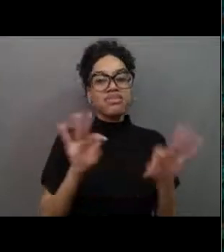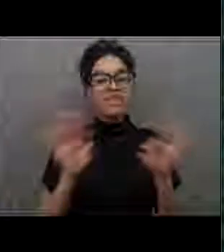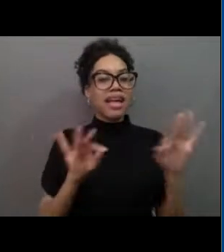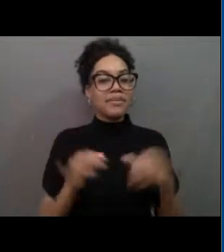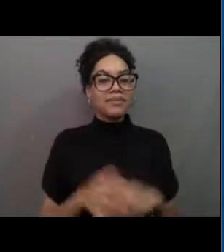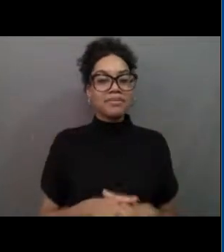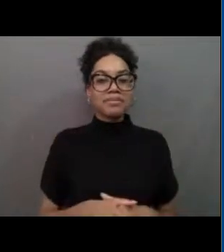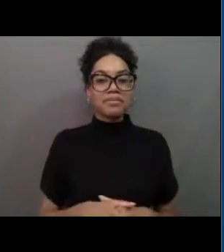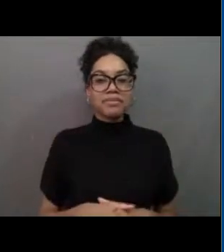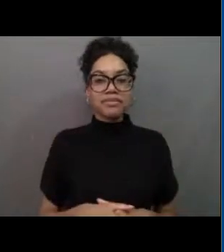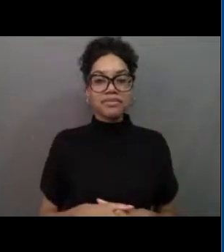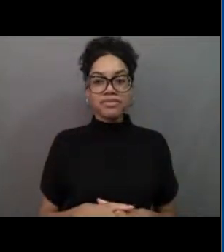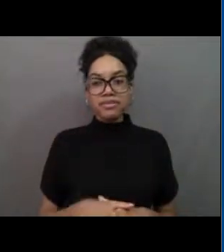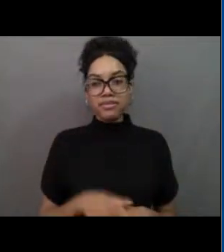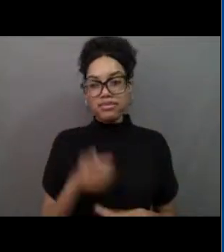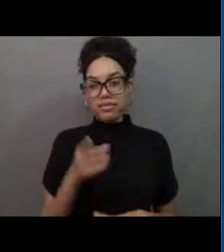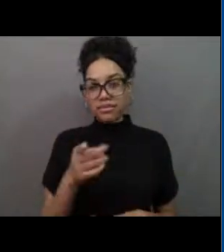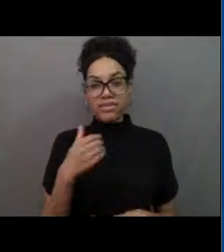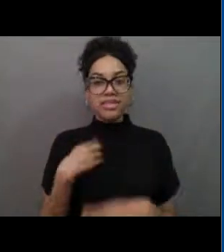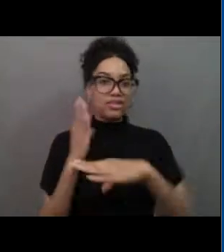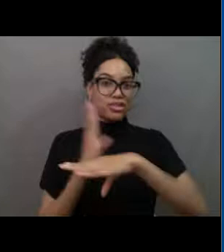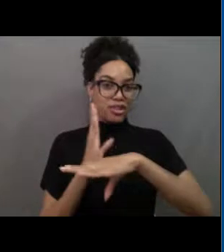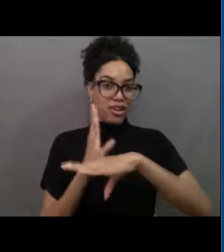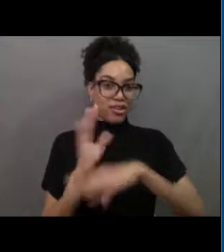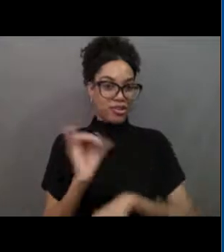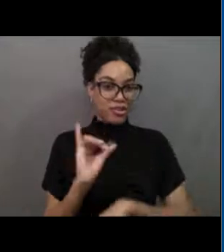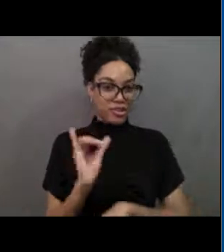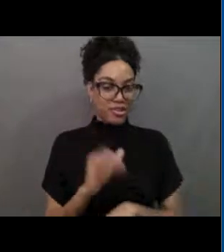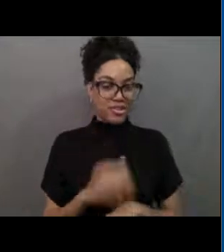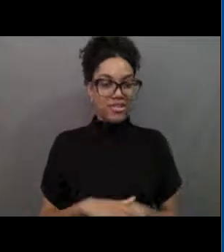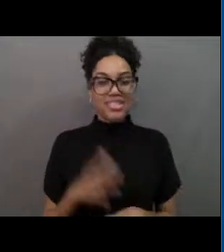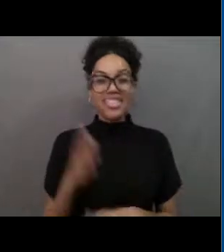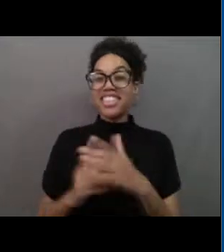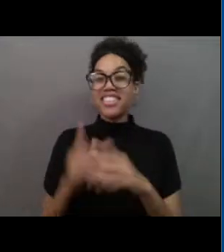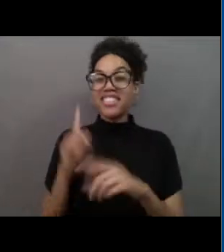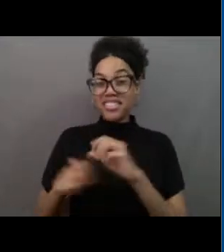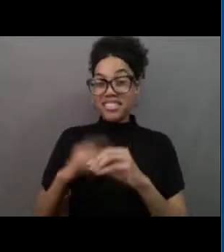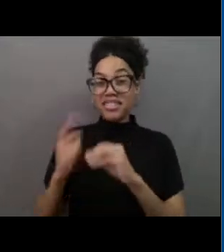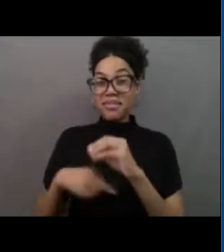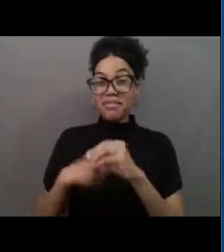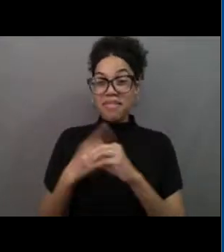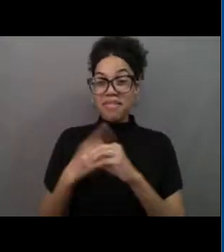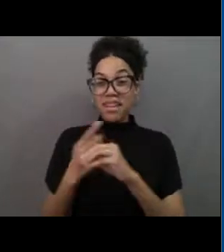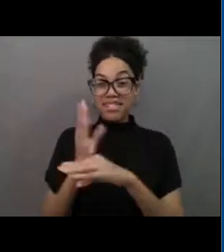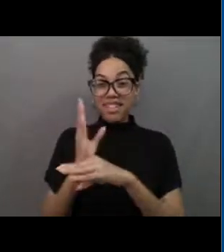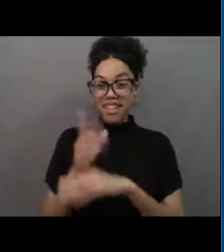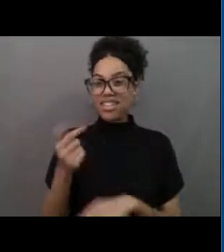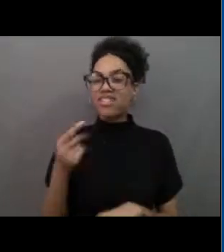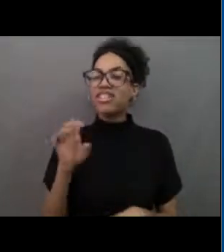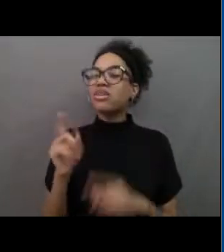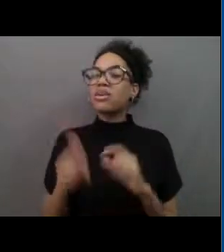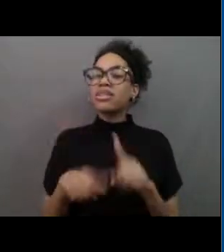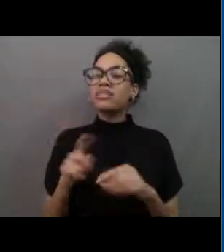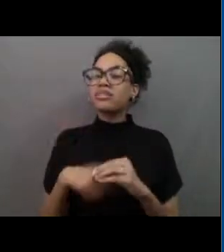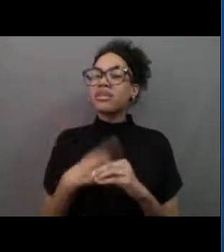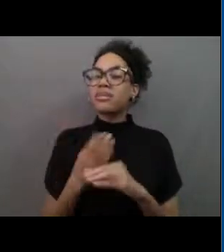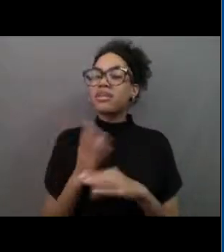sea turtles, of course, there are sharks, and I seem to remember there were a couple questions about sharks. Grace, could you remind me what the questions were about